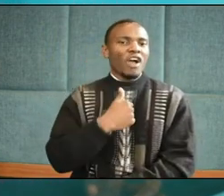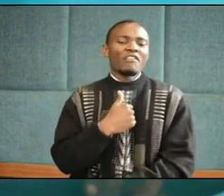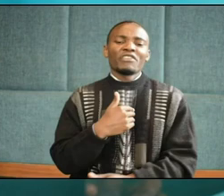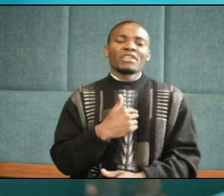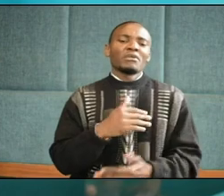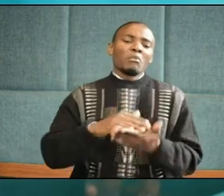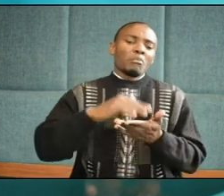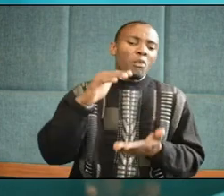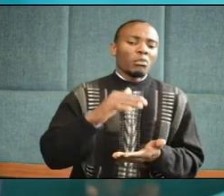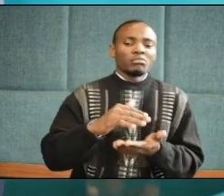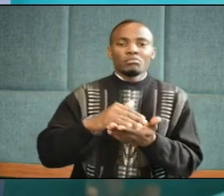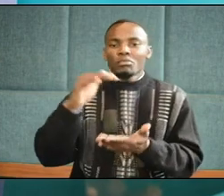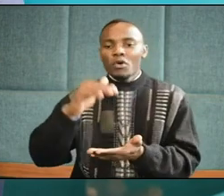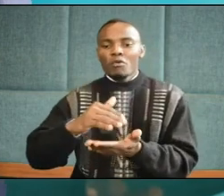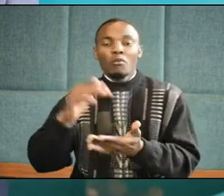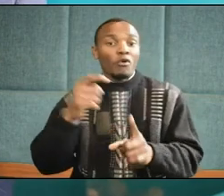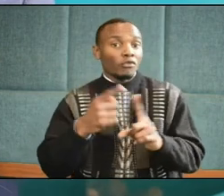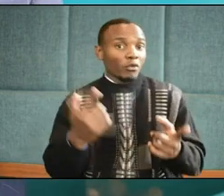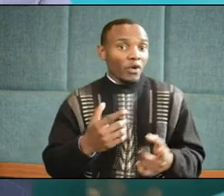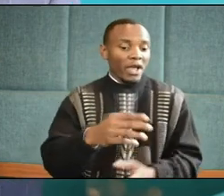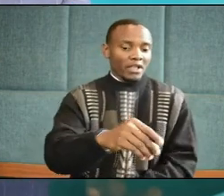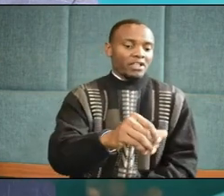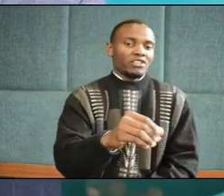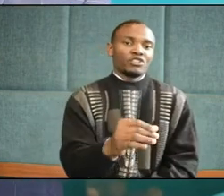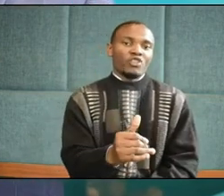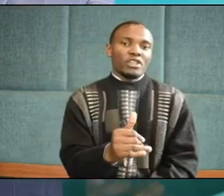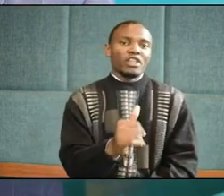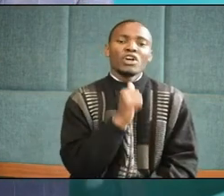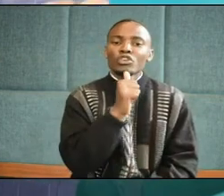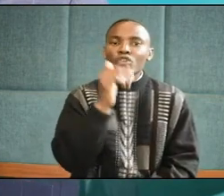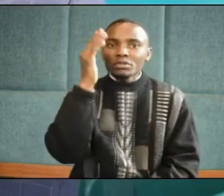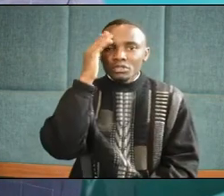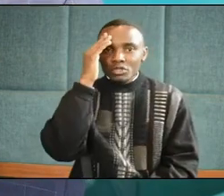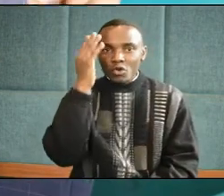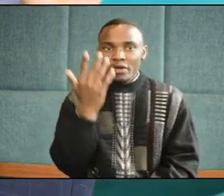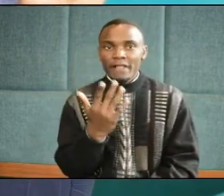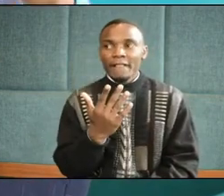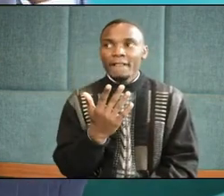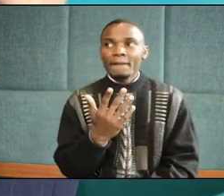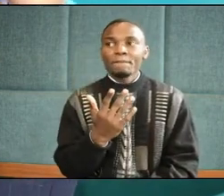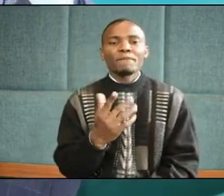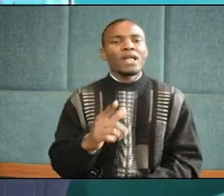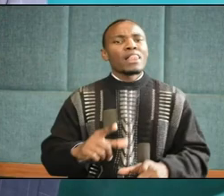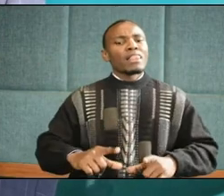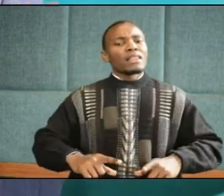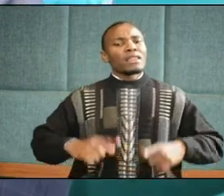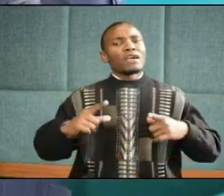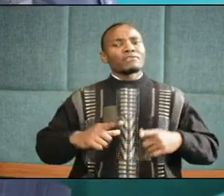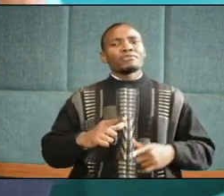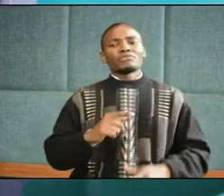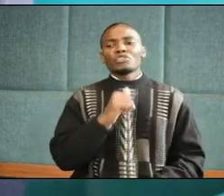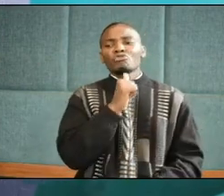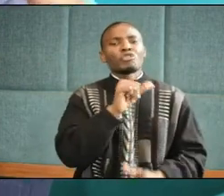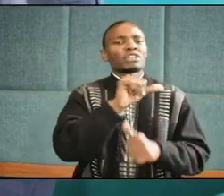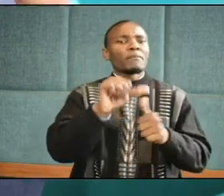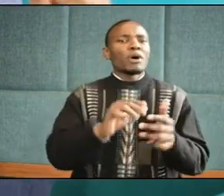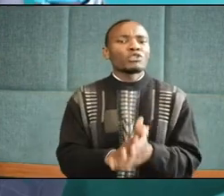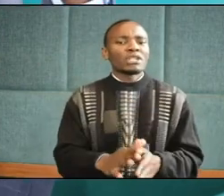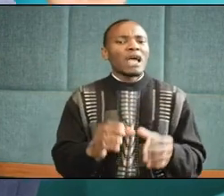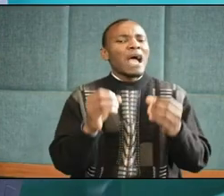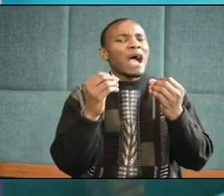and more from the dust, not knowing that life is not how much dust